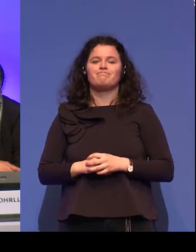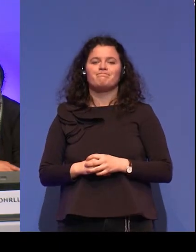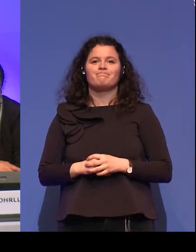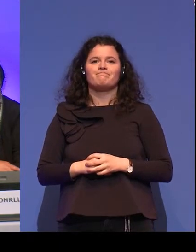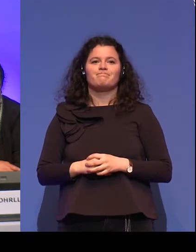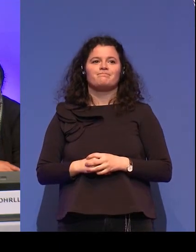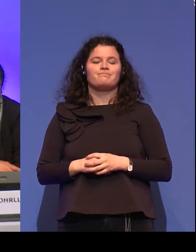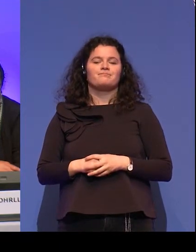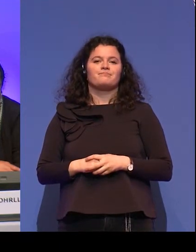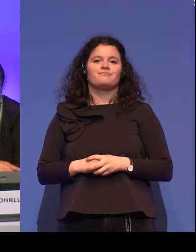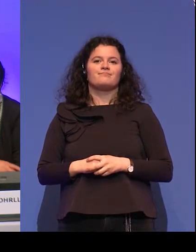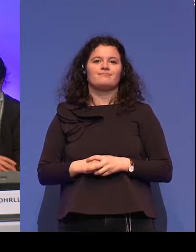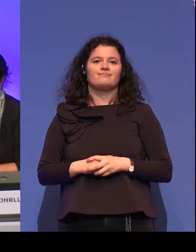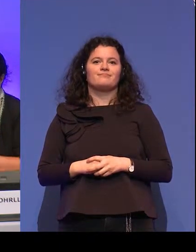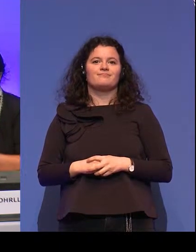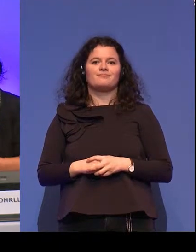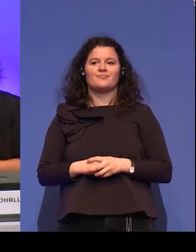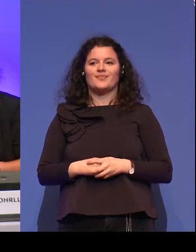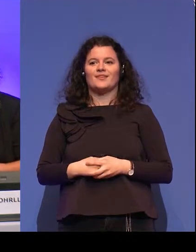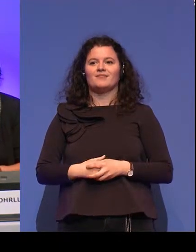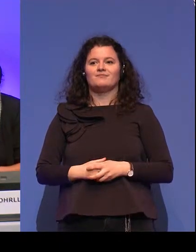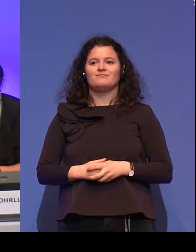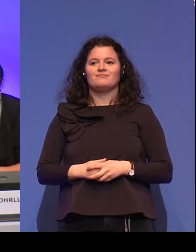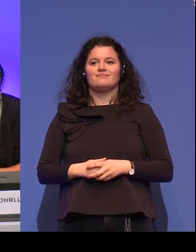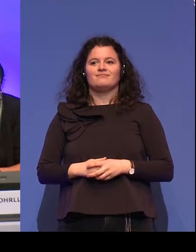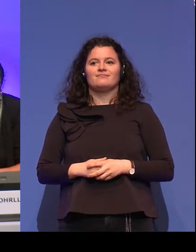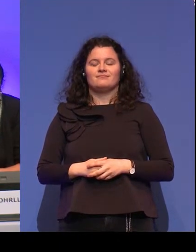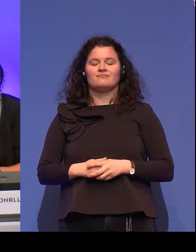of the conference. Thank you.